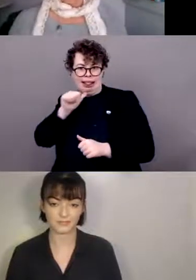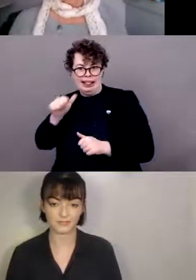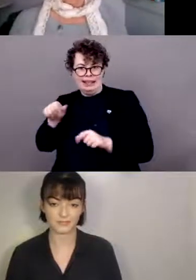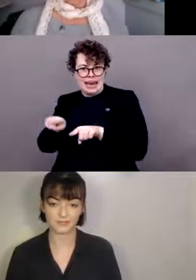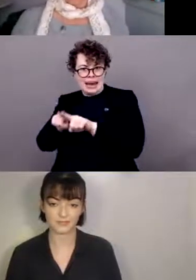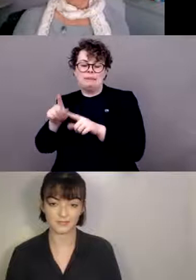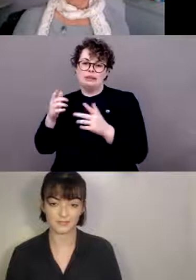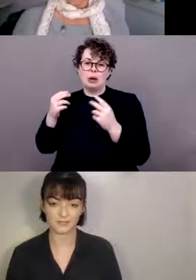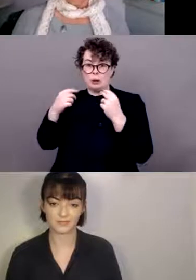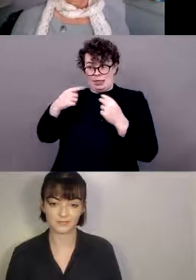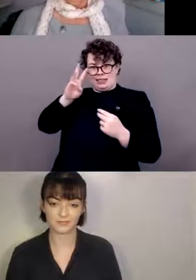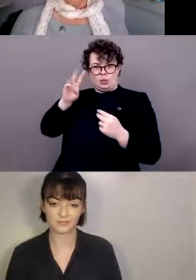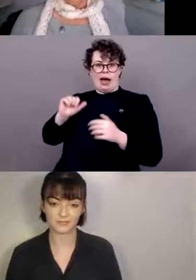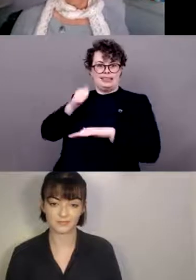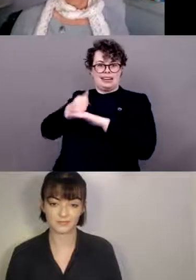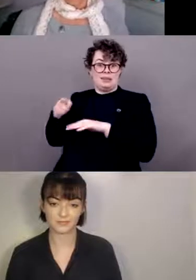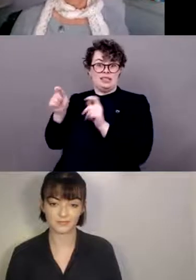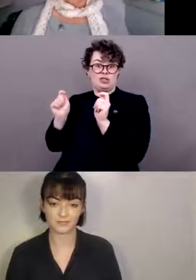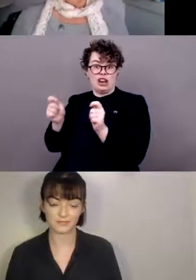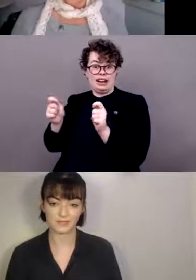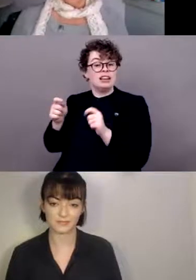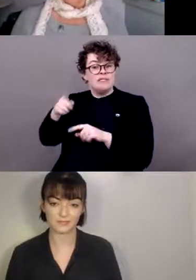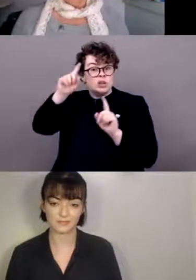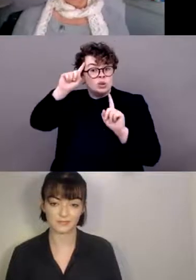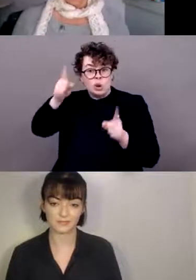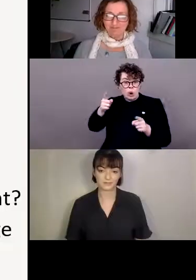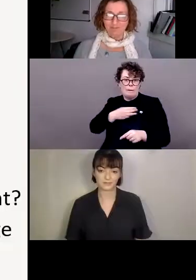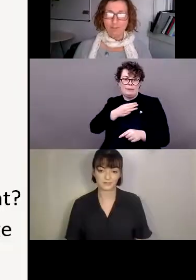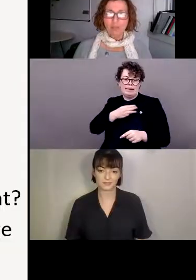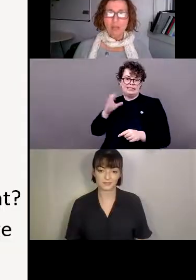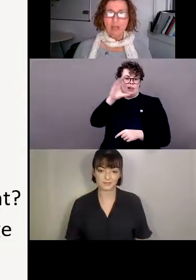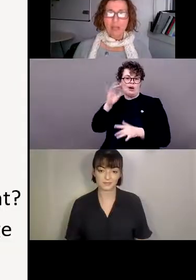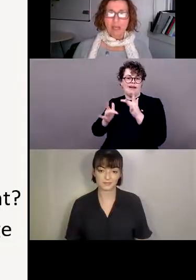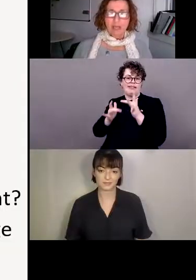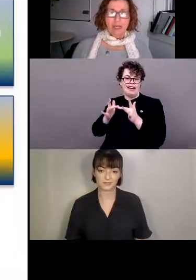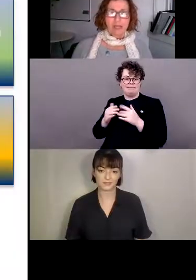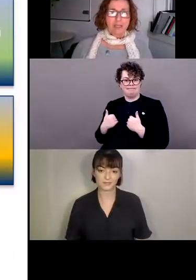that sort of training. So if you haven't come across it, please do take a look.